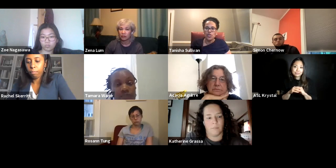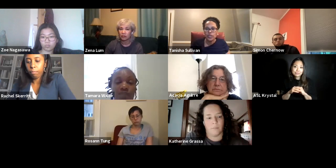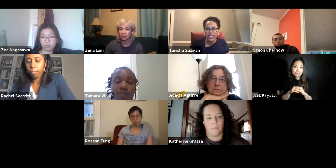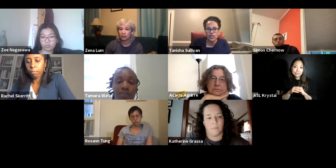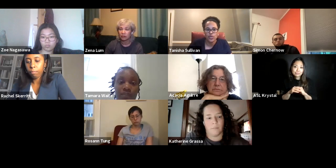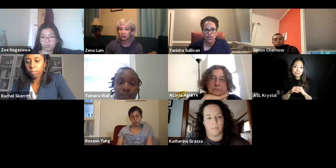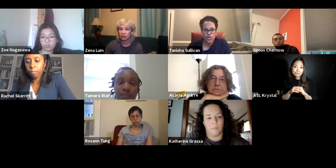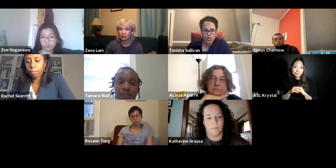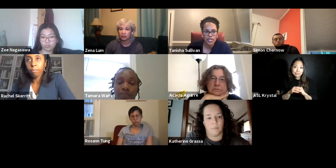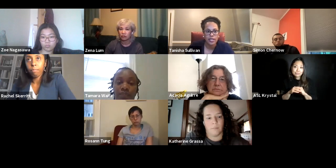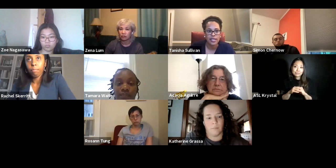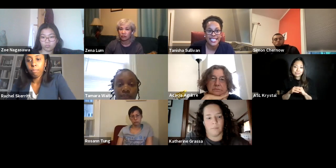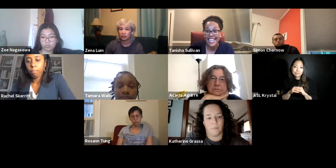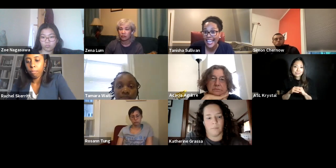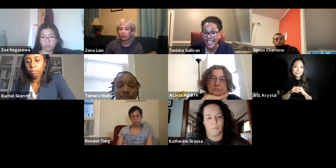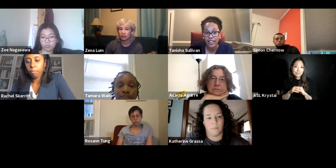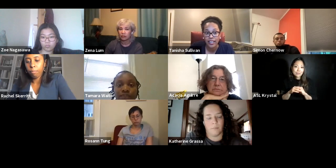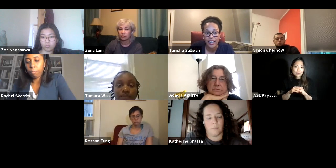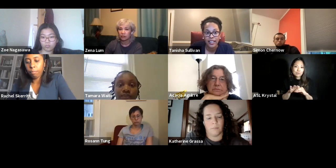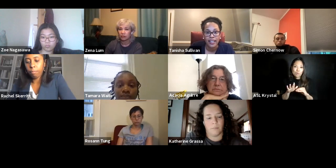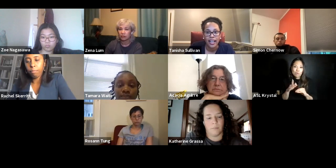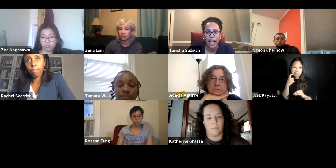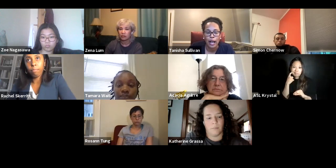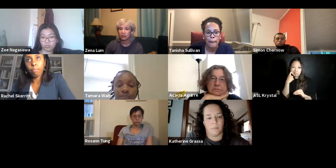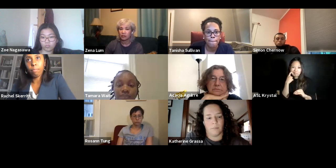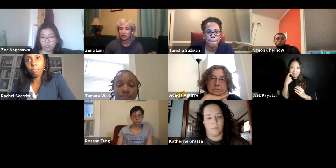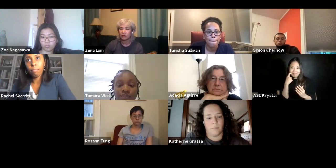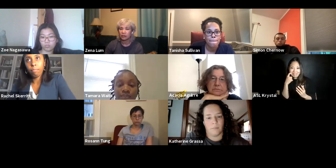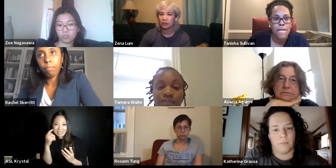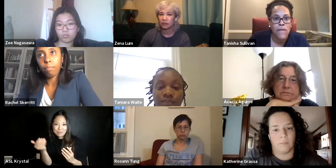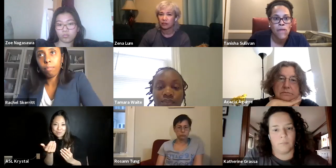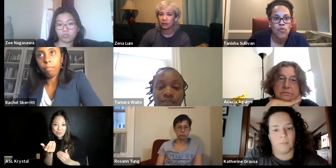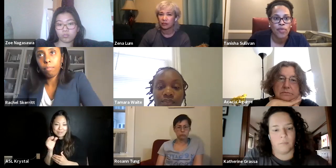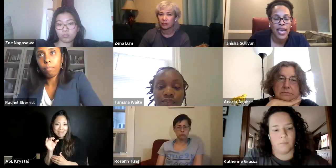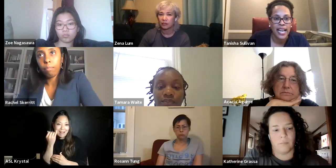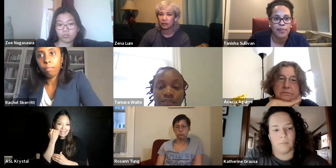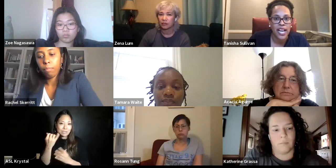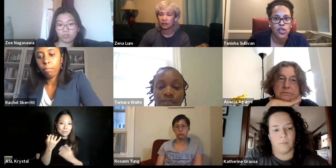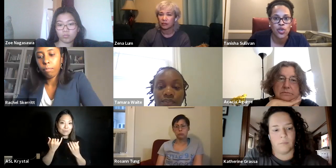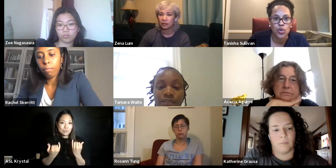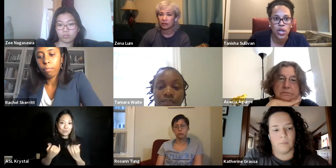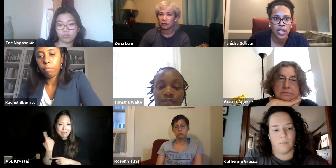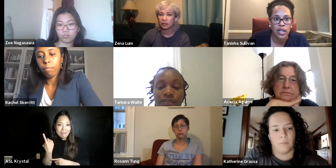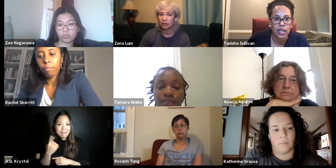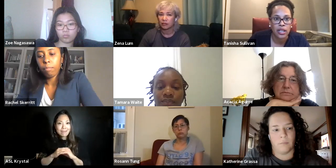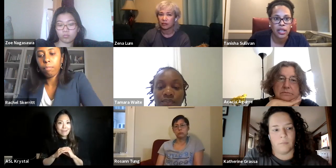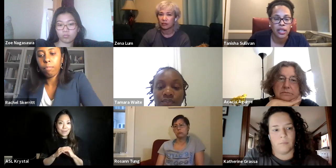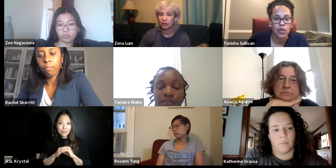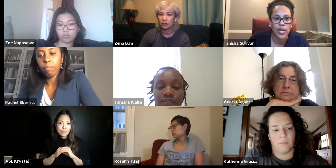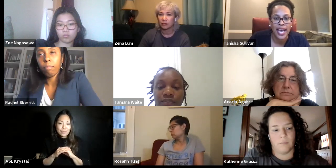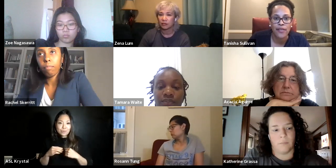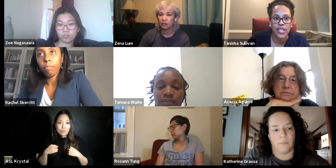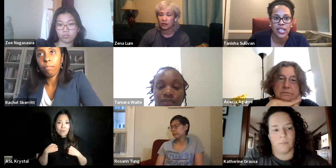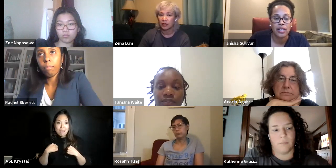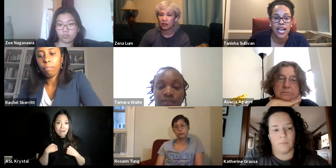it's newly introduced today. And I'm not sure